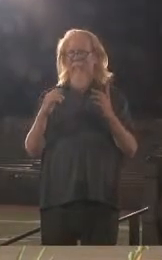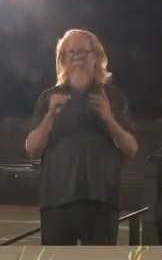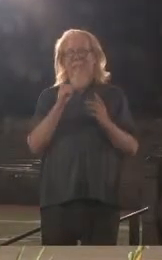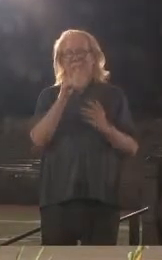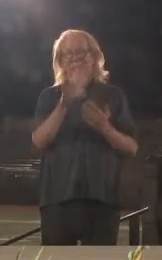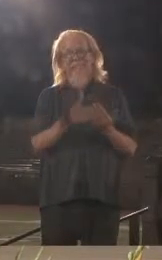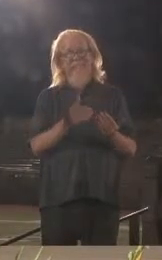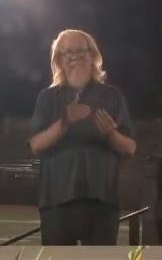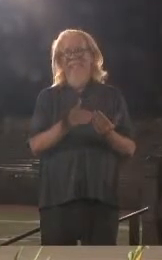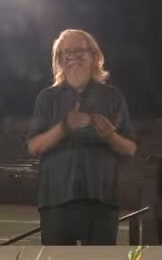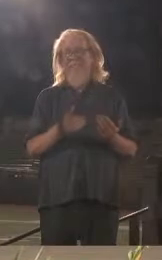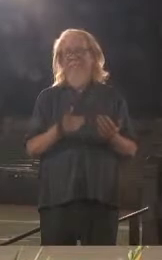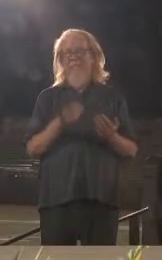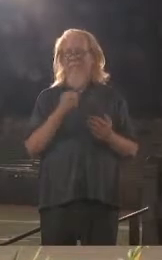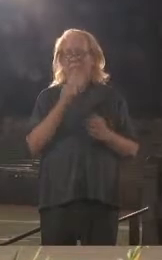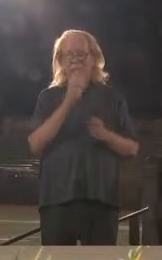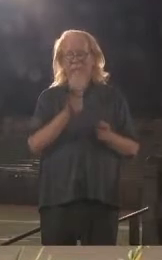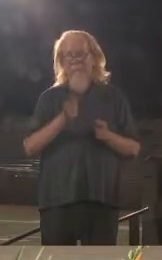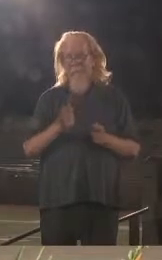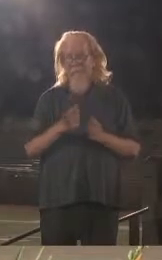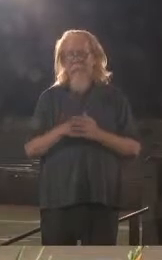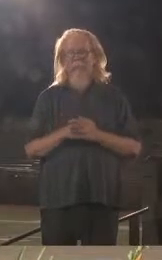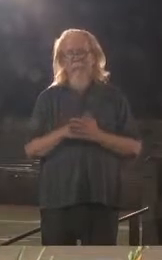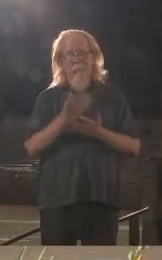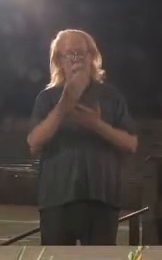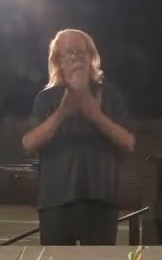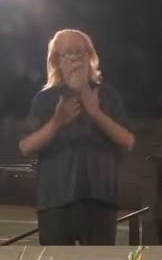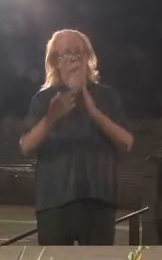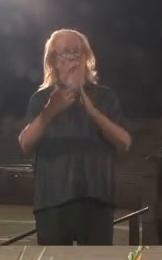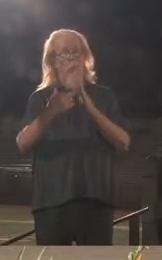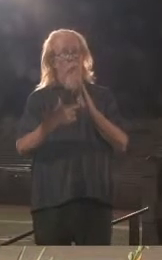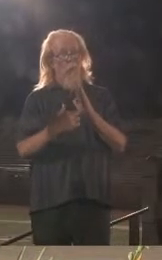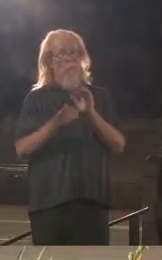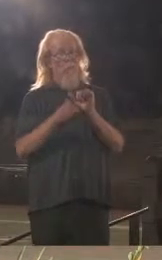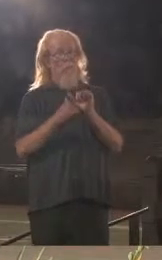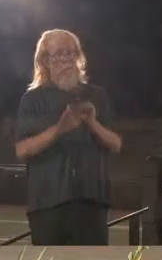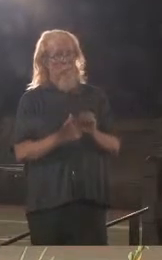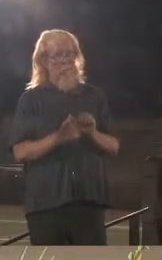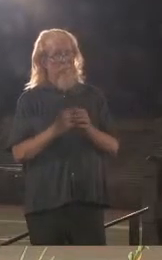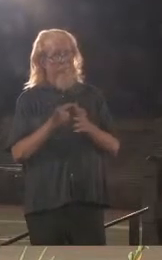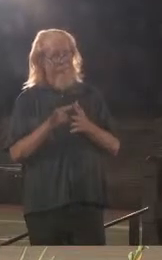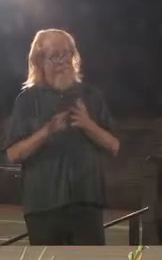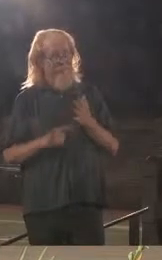overnight. There are some golden rules you should always live by.